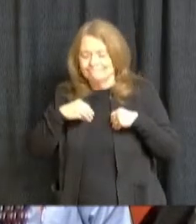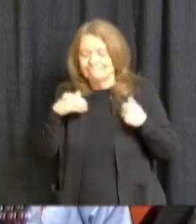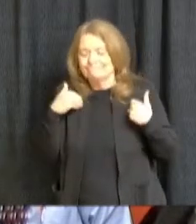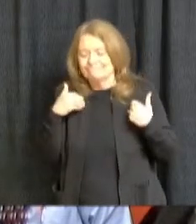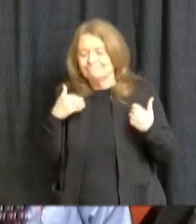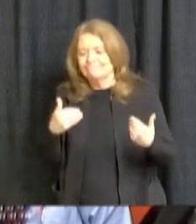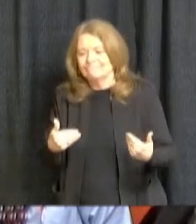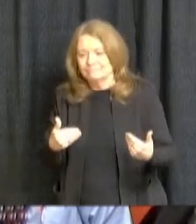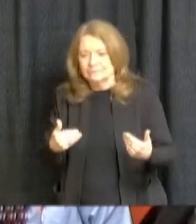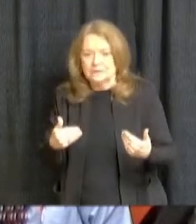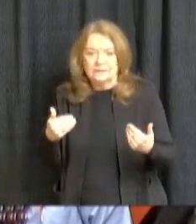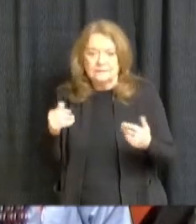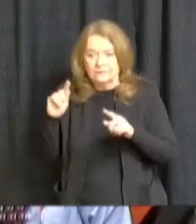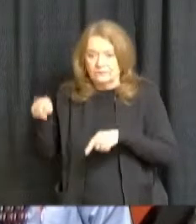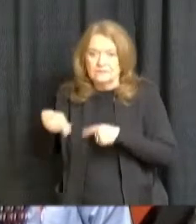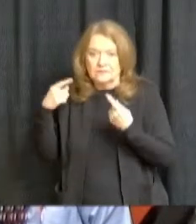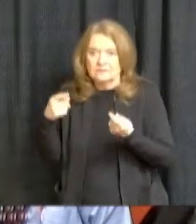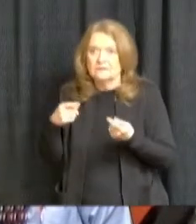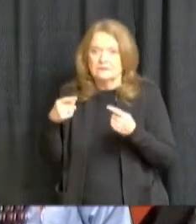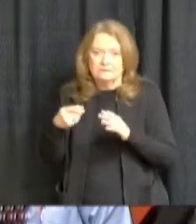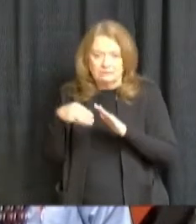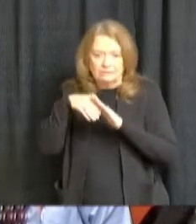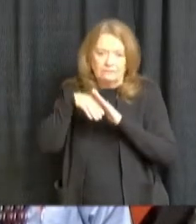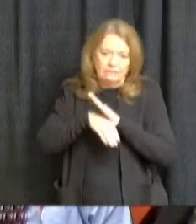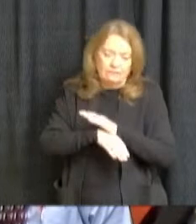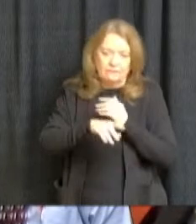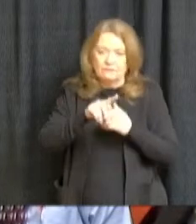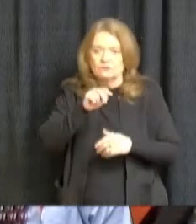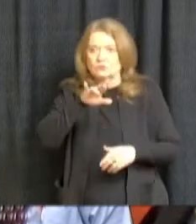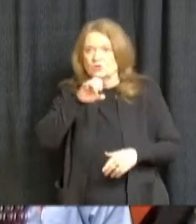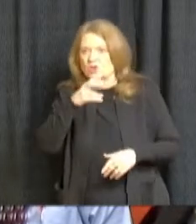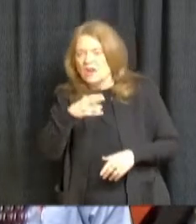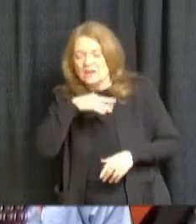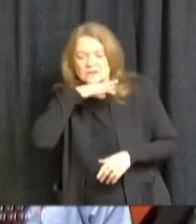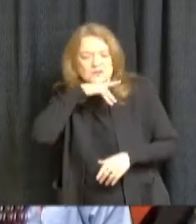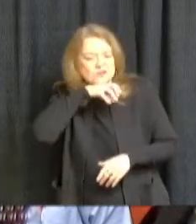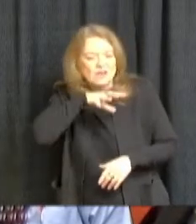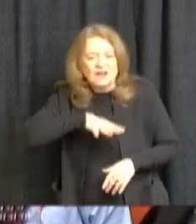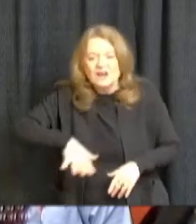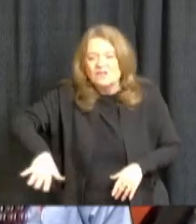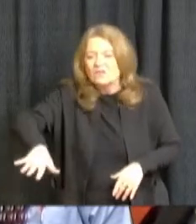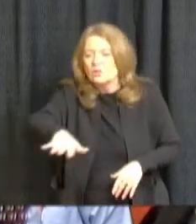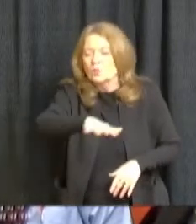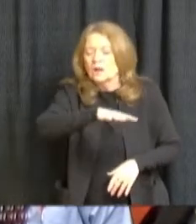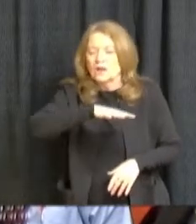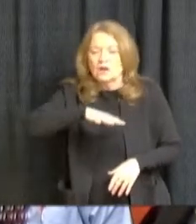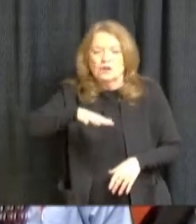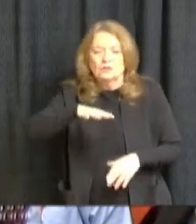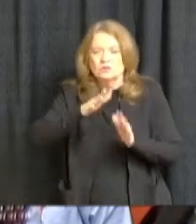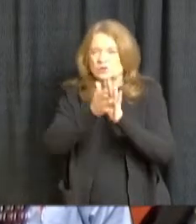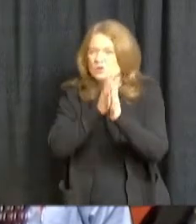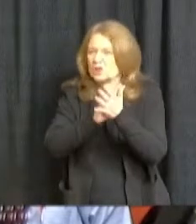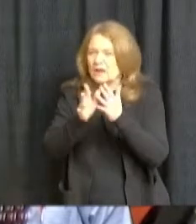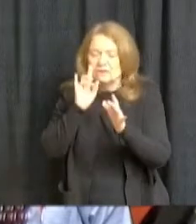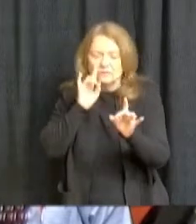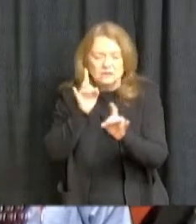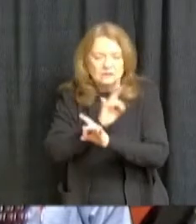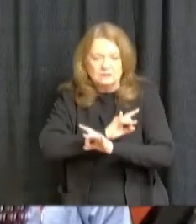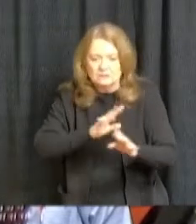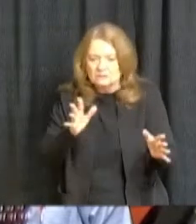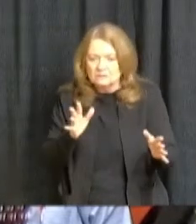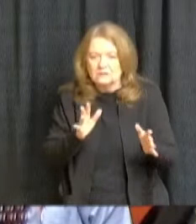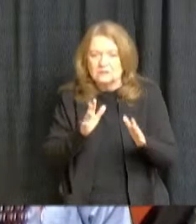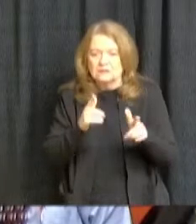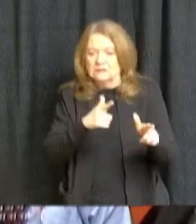it's just gone downhill. The trash is everywhere. The traffic is horrid.